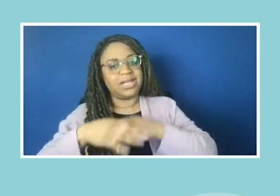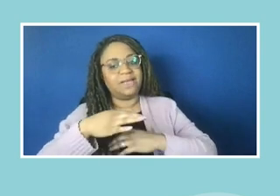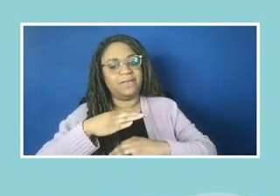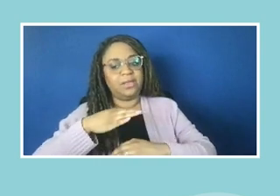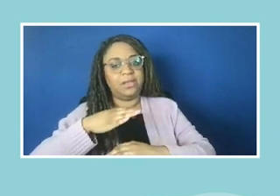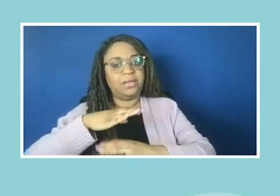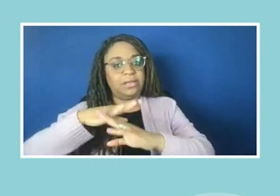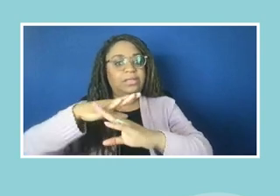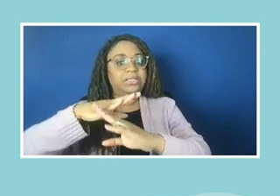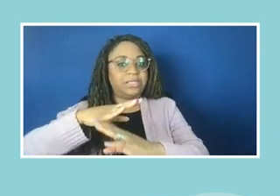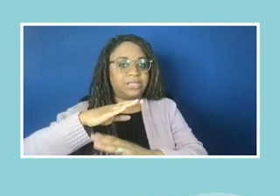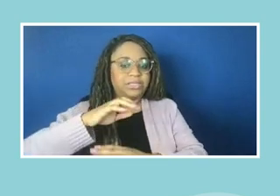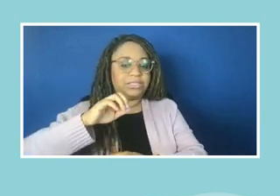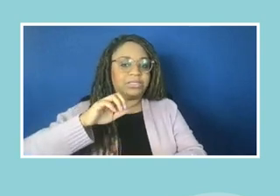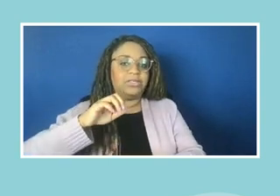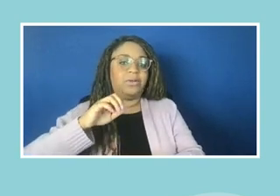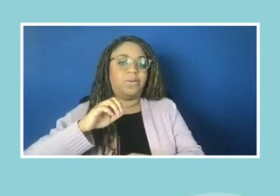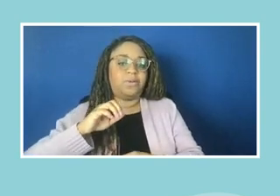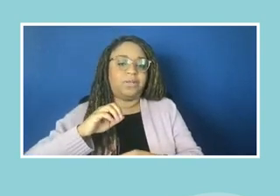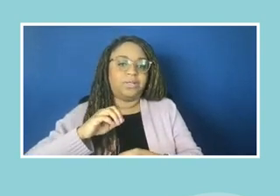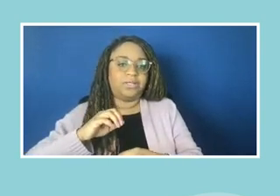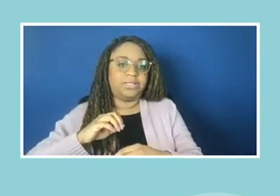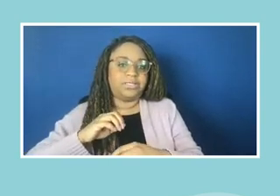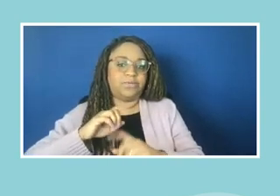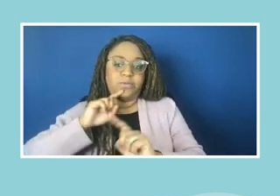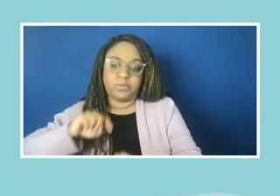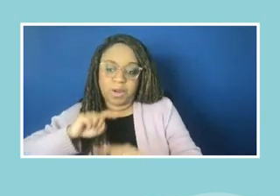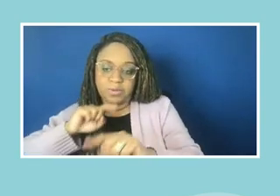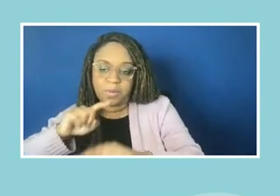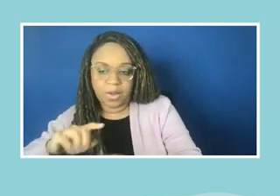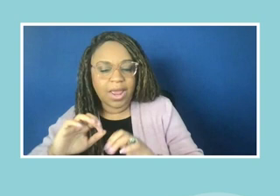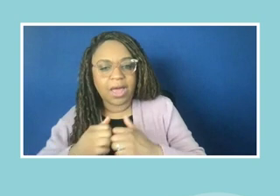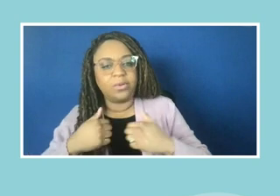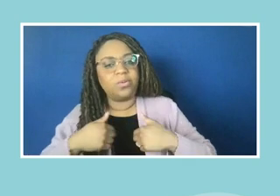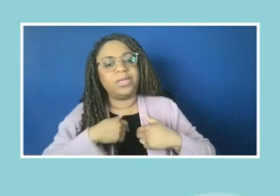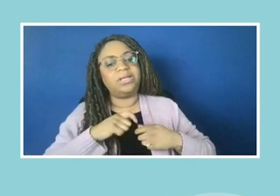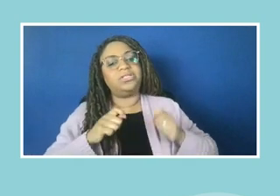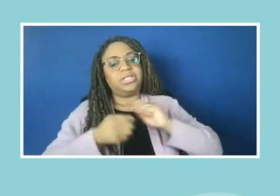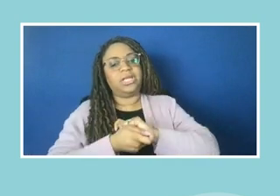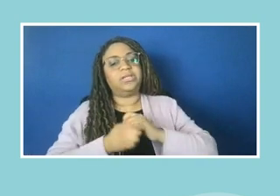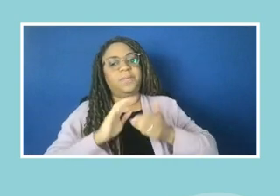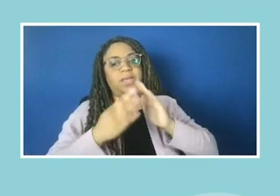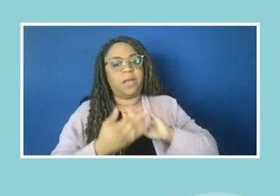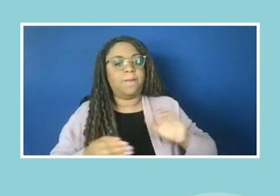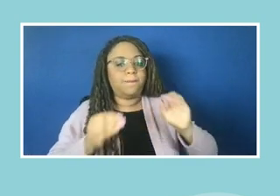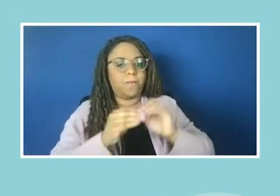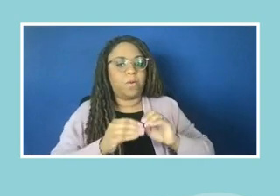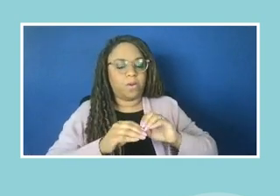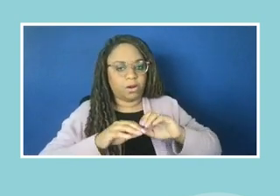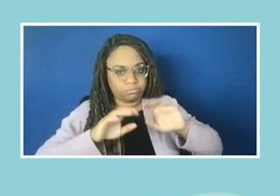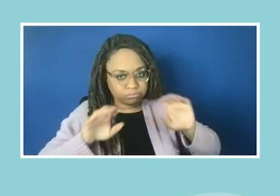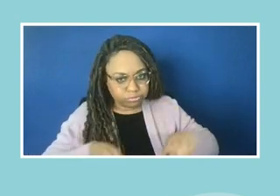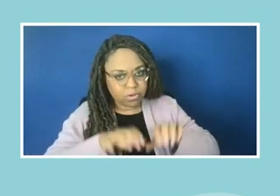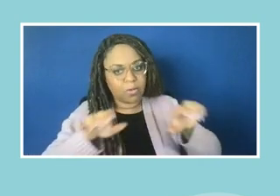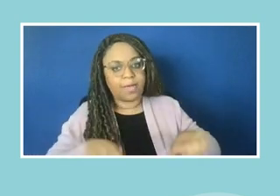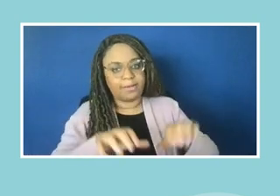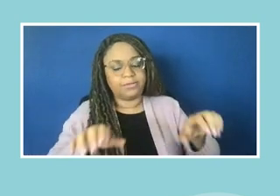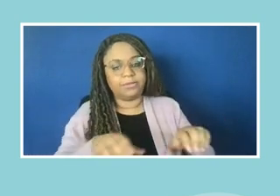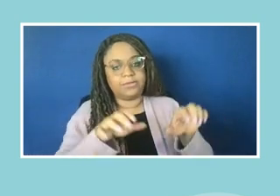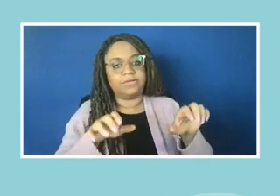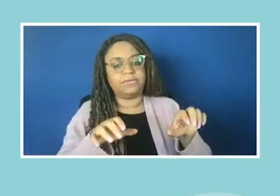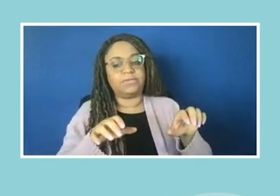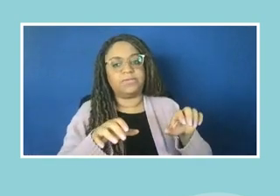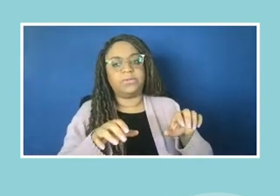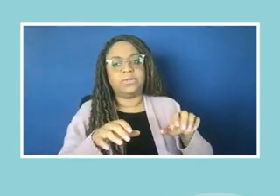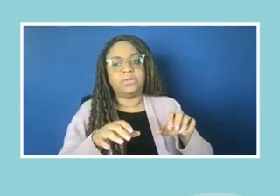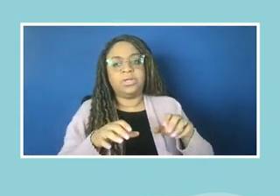reality of what, you know, at least hopefully, you know, much longer than the next 2 years, but as we fight, like the new